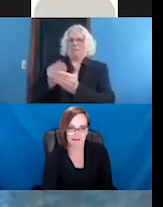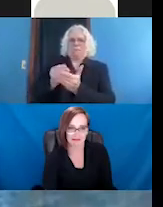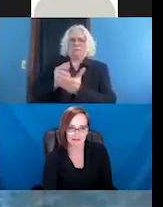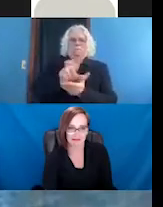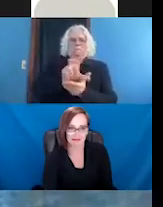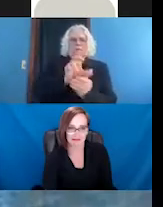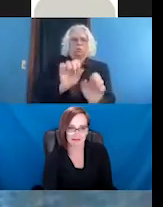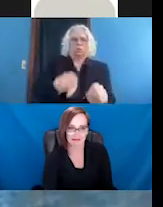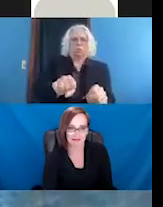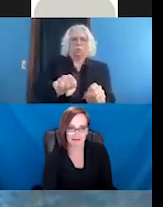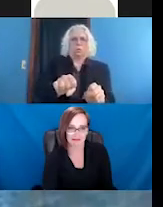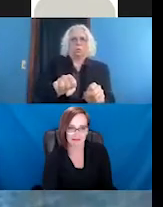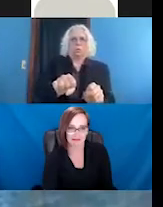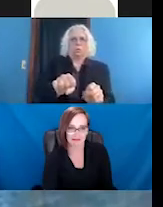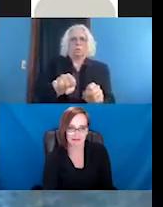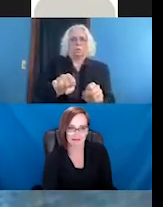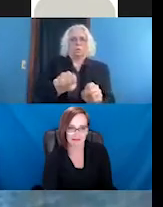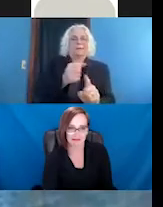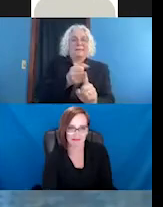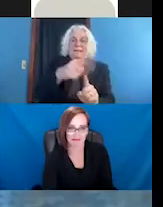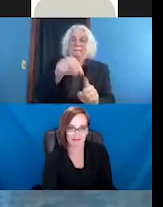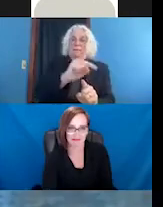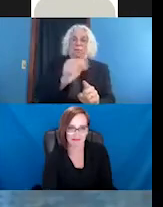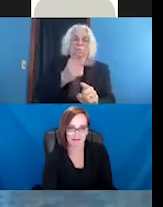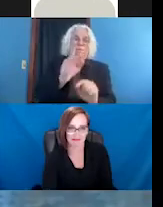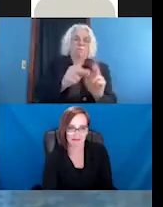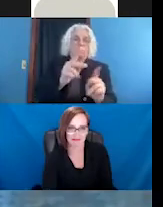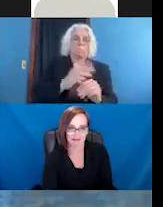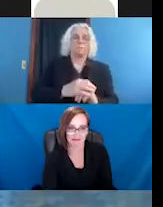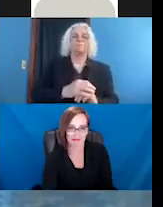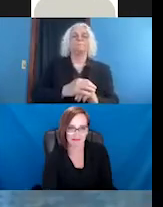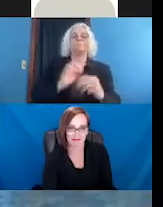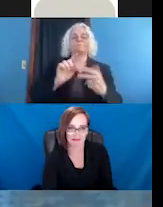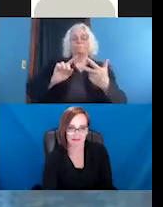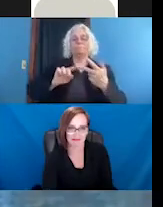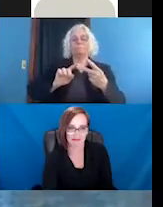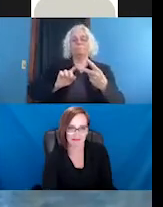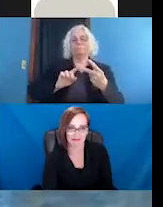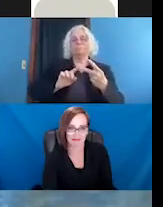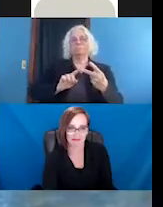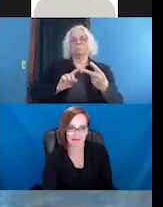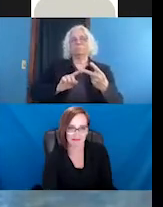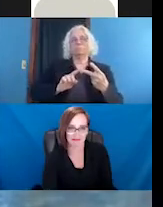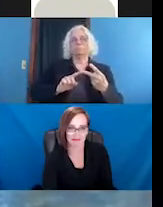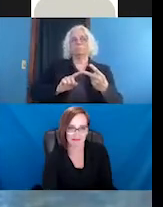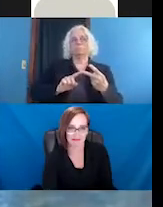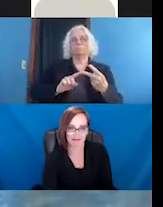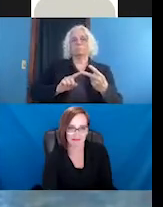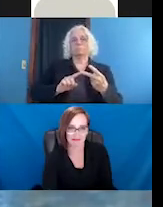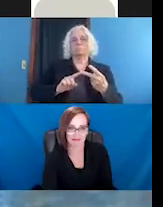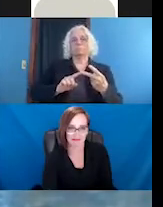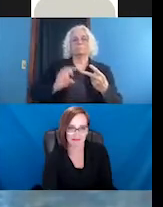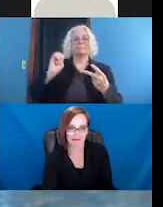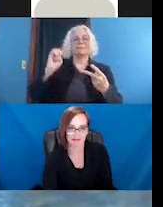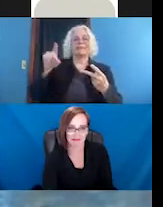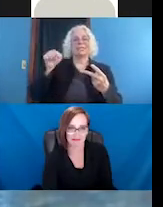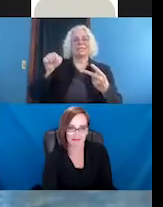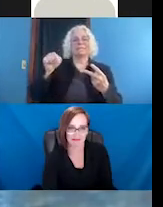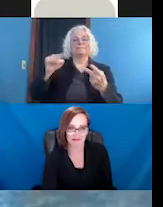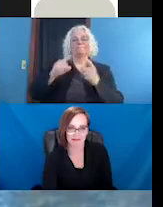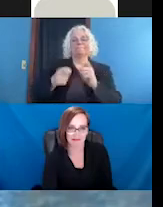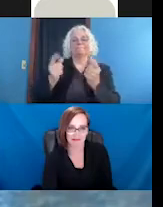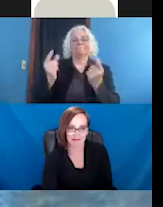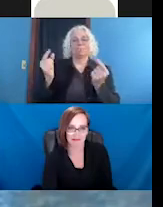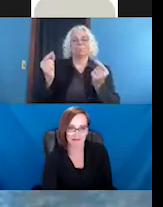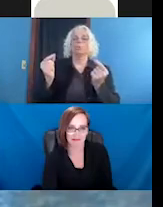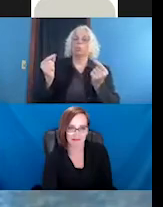difference with some young people. I also think we need to think about how do we transform education, and that's a long discussion